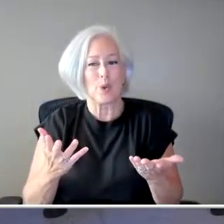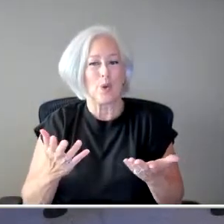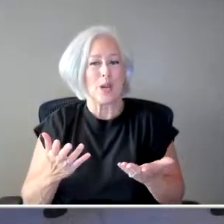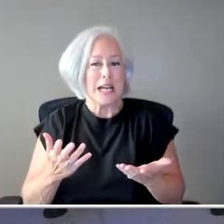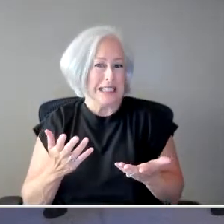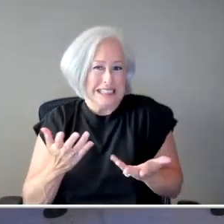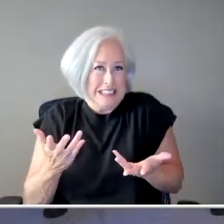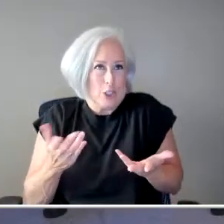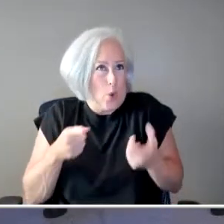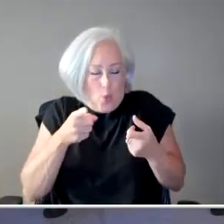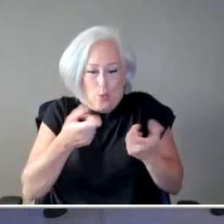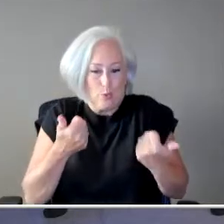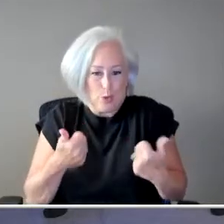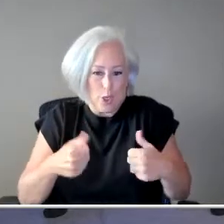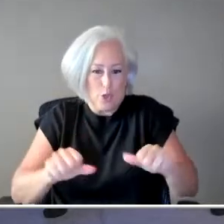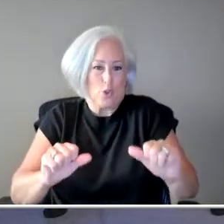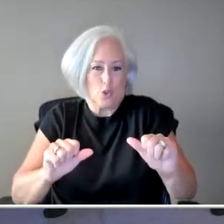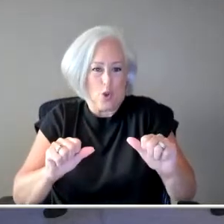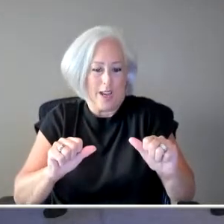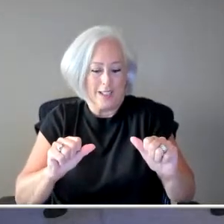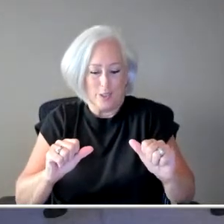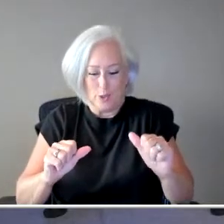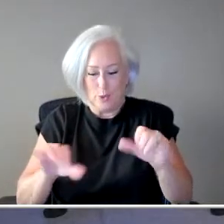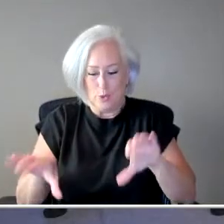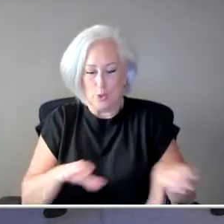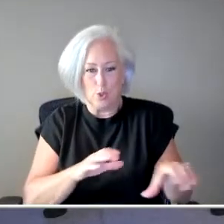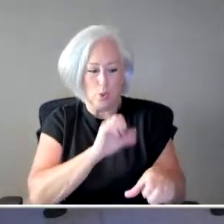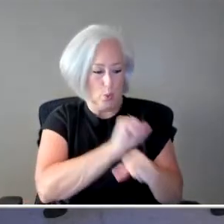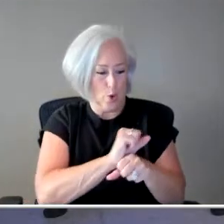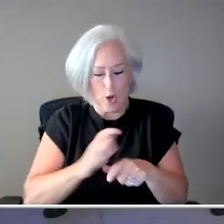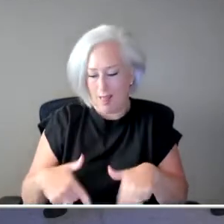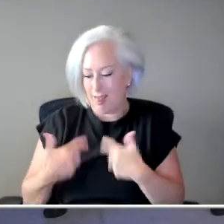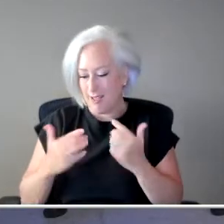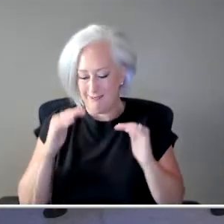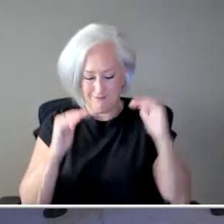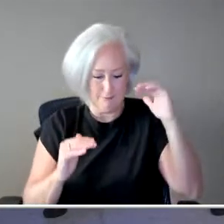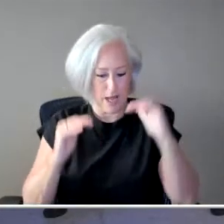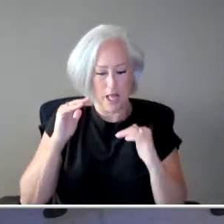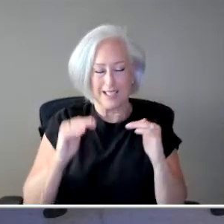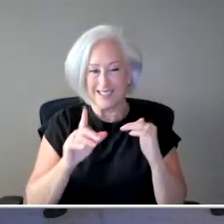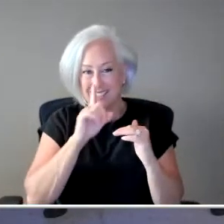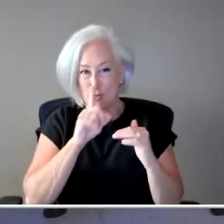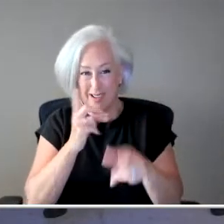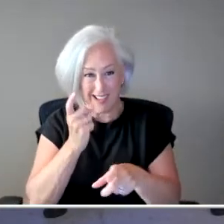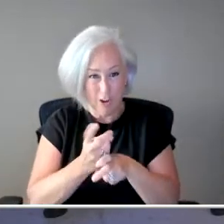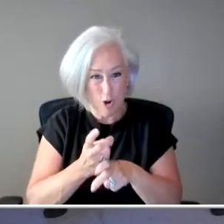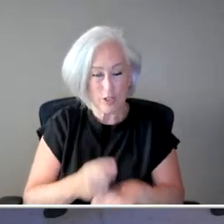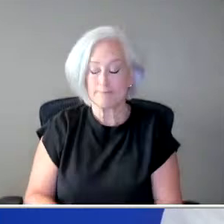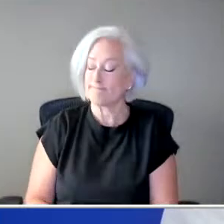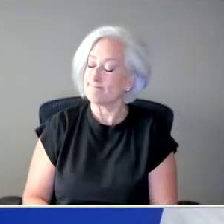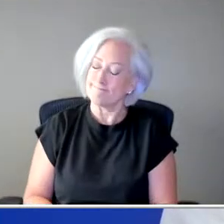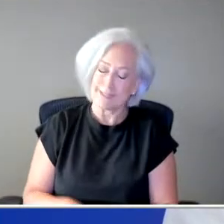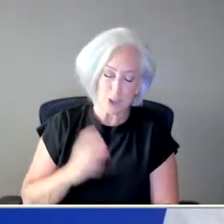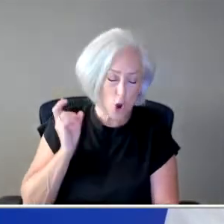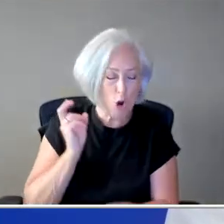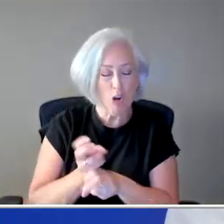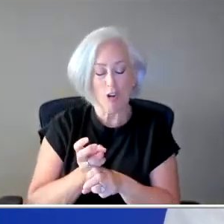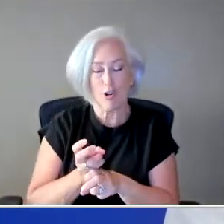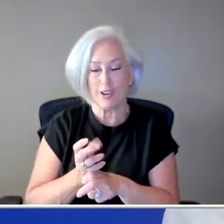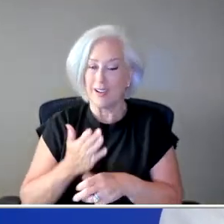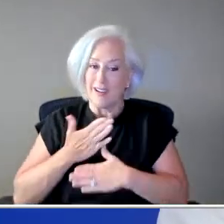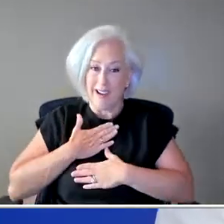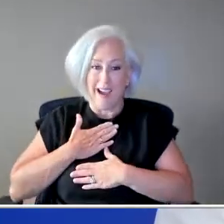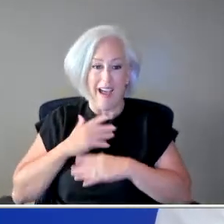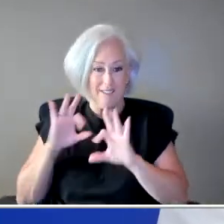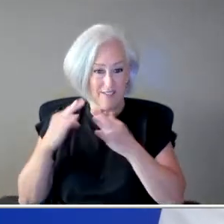you're trying to give this work-life balance? But is it really as well? It's hard. Taken? To be honest with you, it's hard. I mean, I have a family too. I have 3